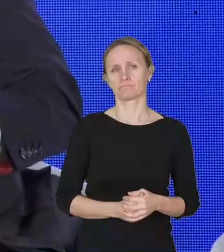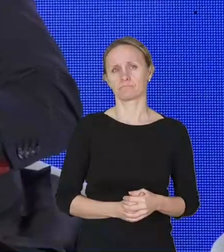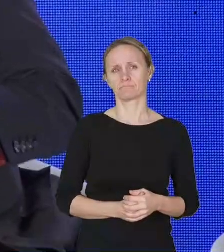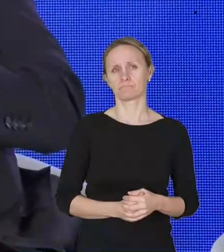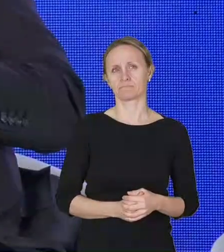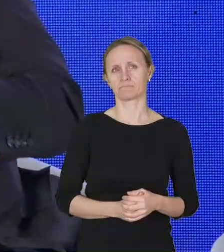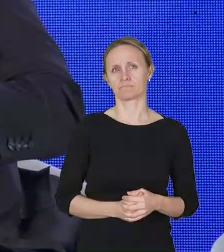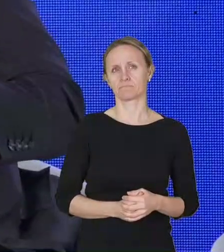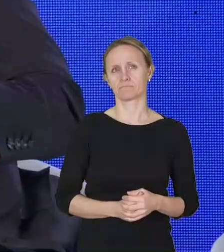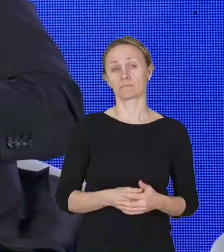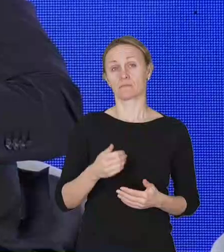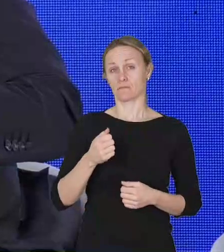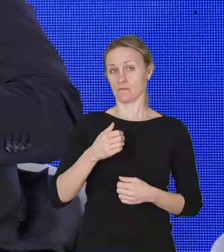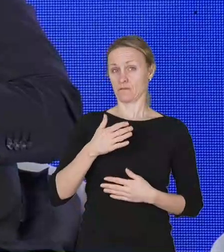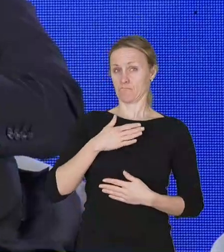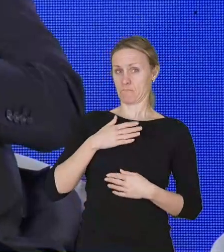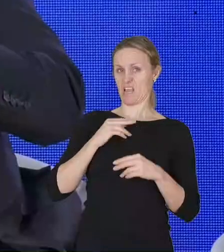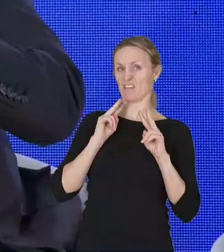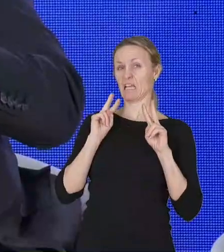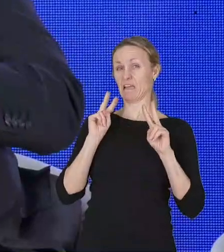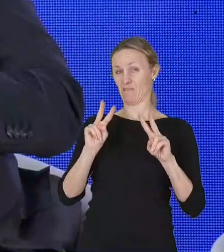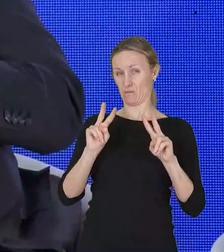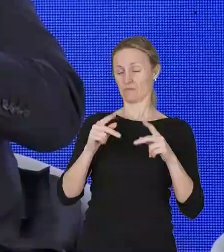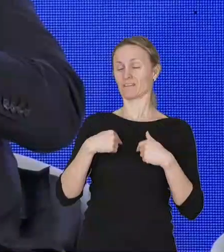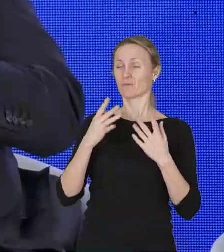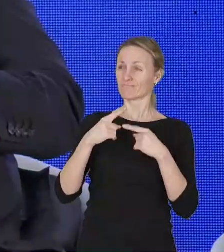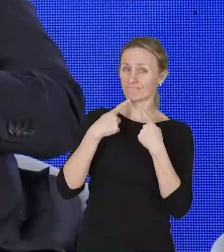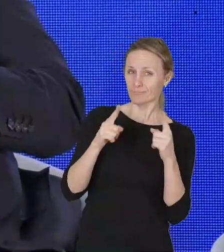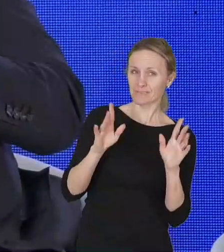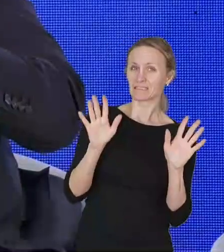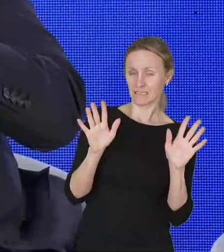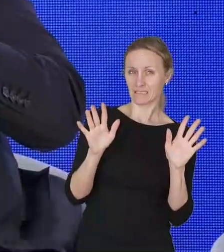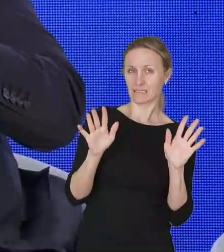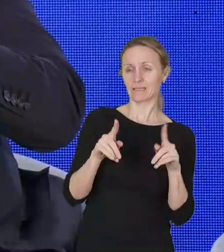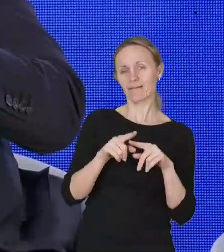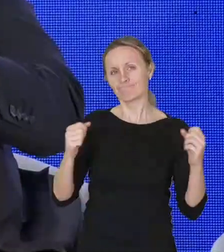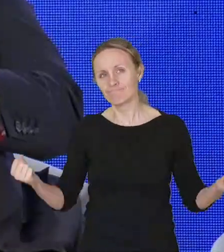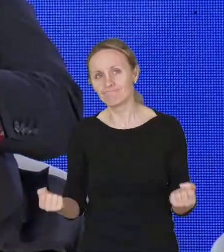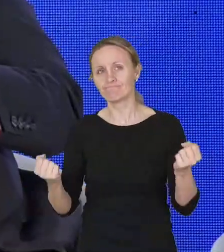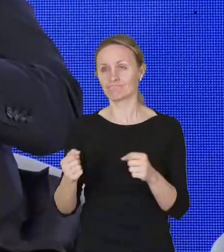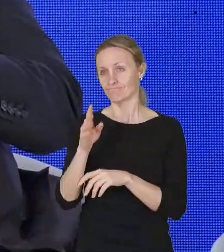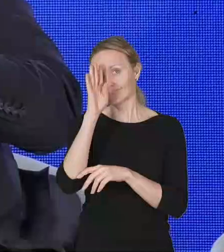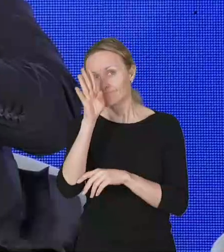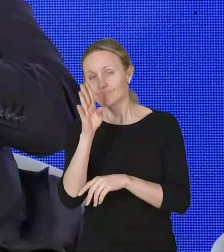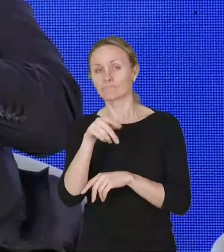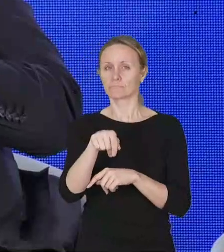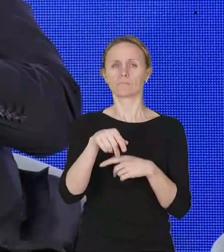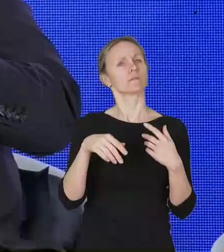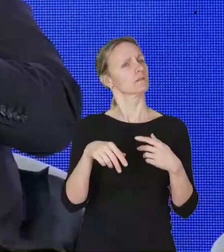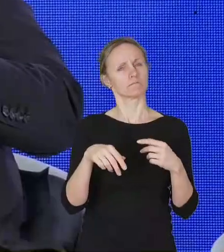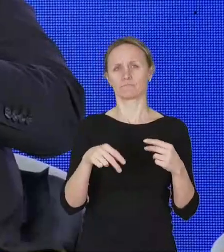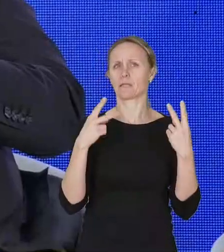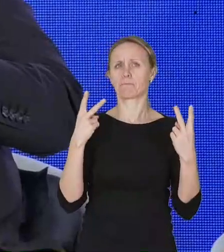all depends on the capacity. And capacity is key. And if one of the criticisms which we face